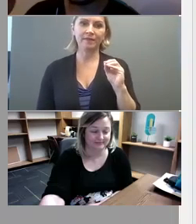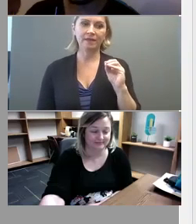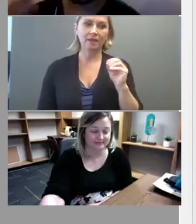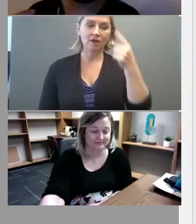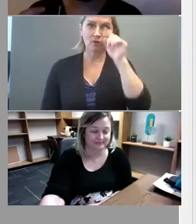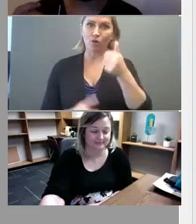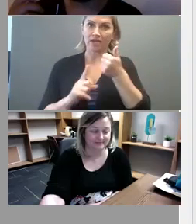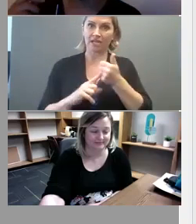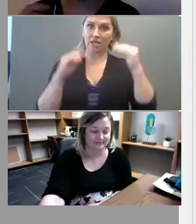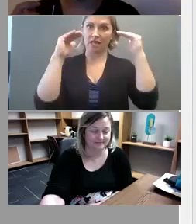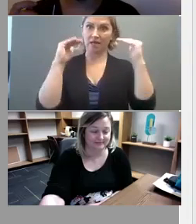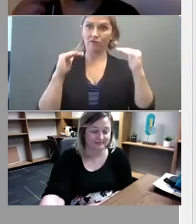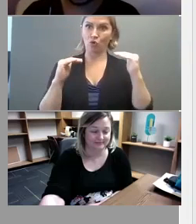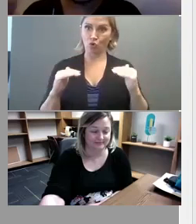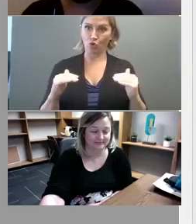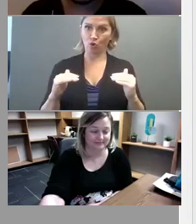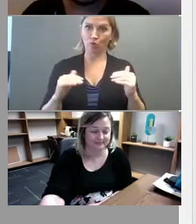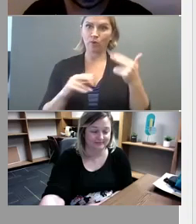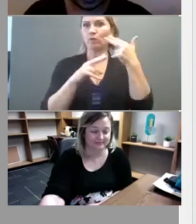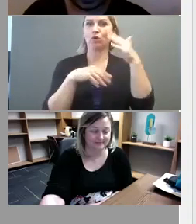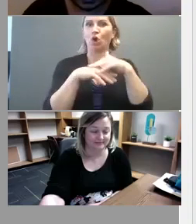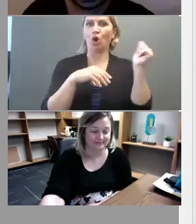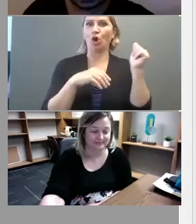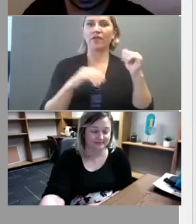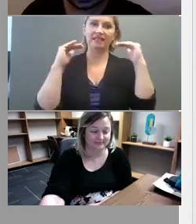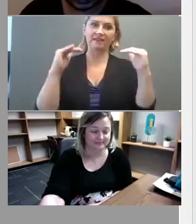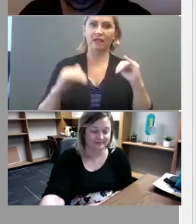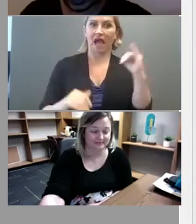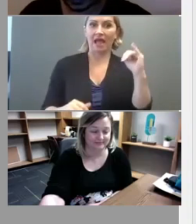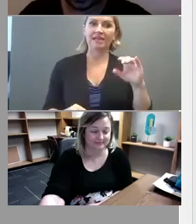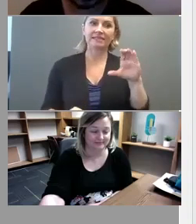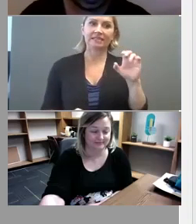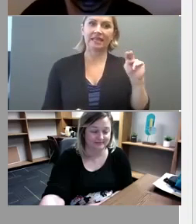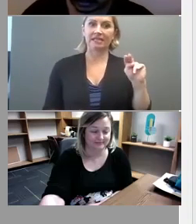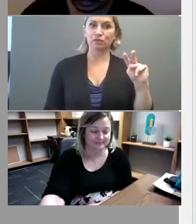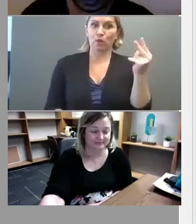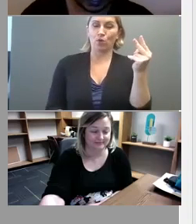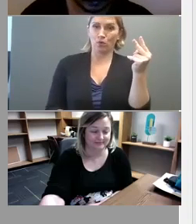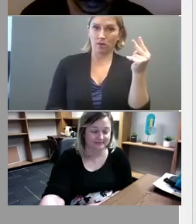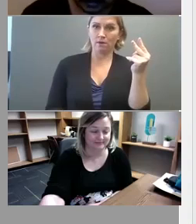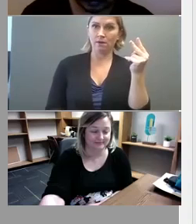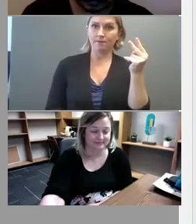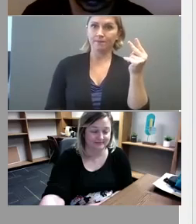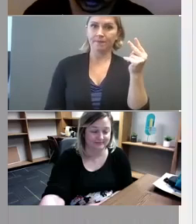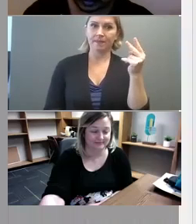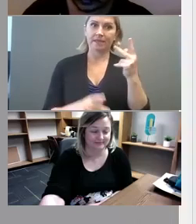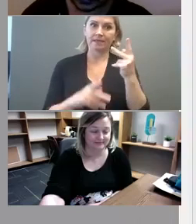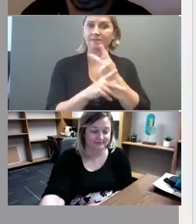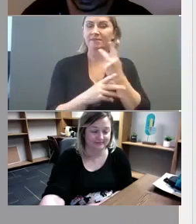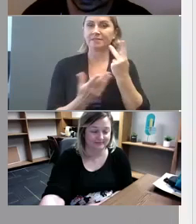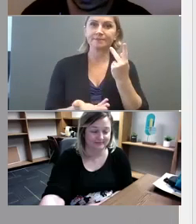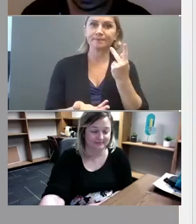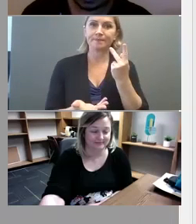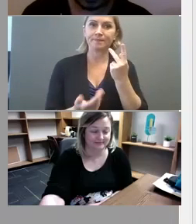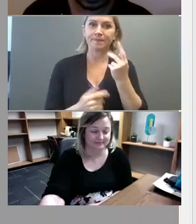essentially for every level, let's call the level I, we have Cn squared times